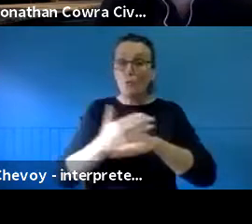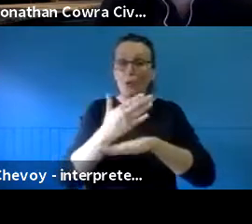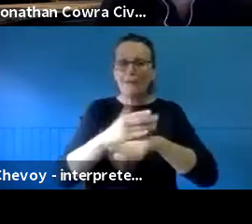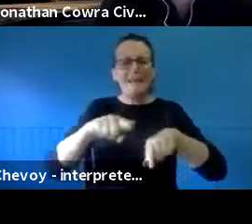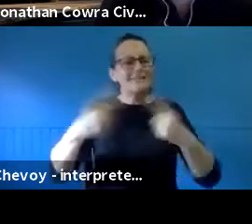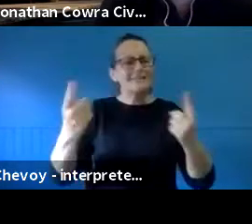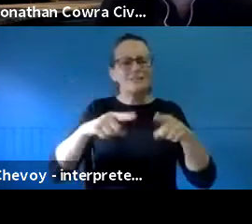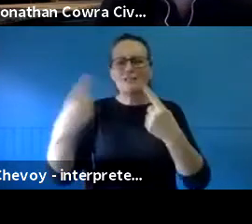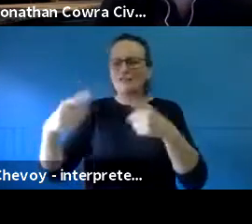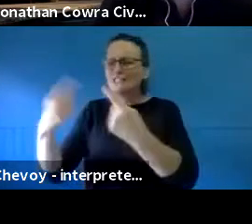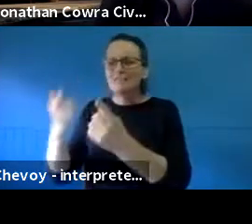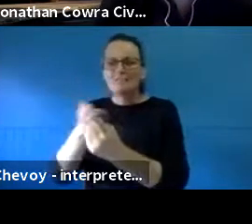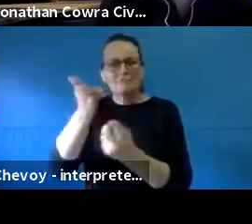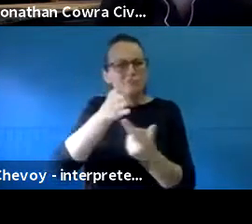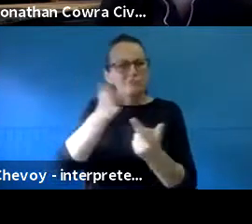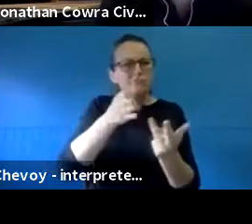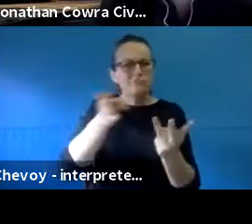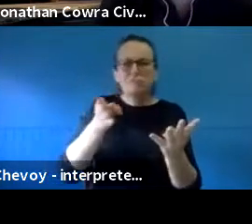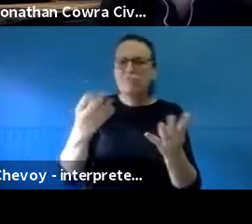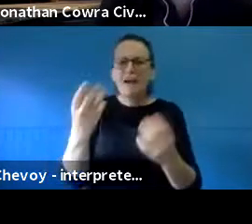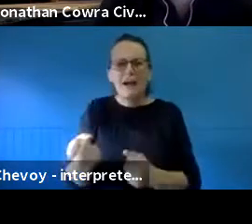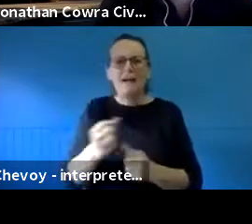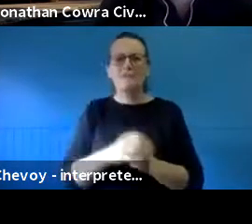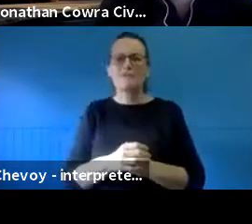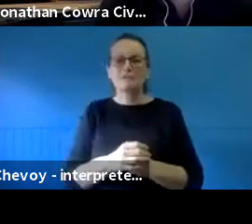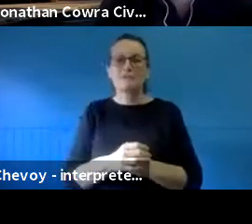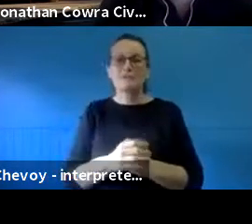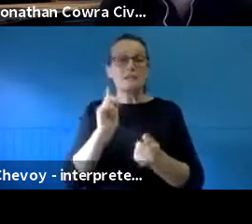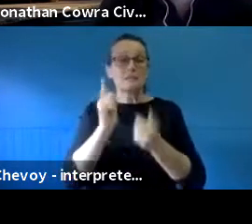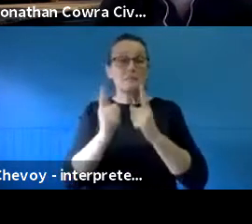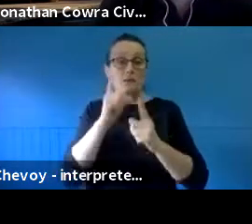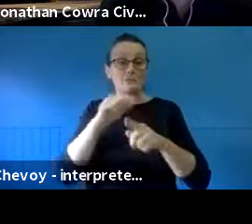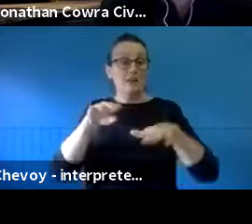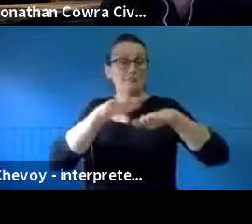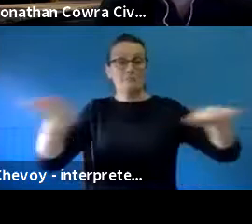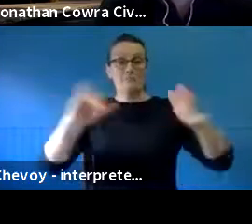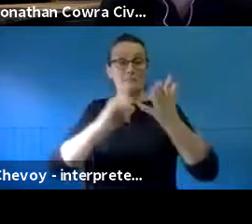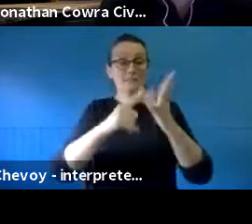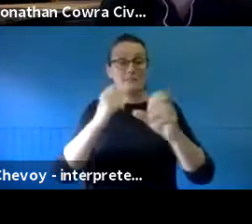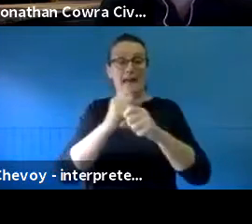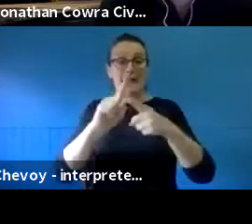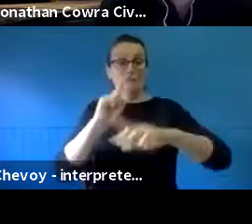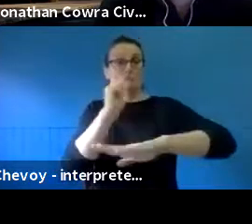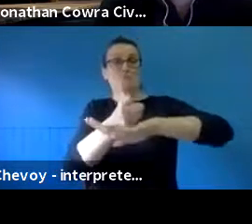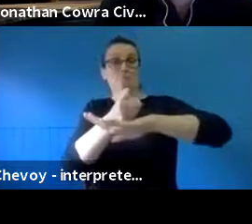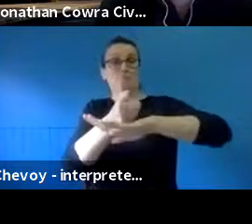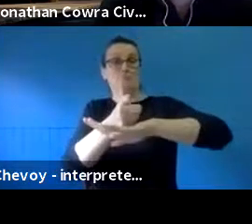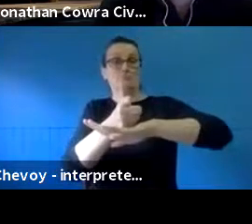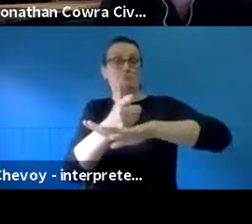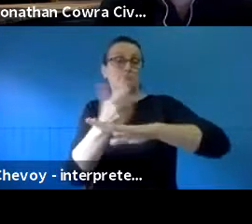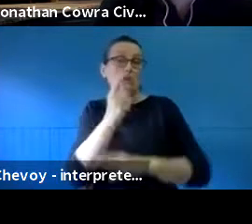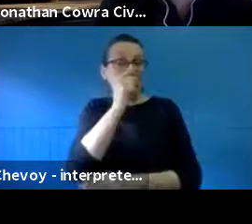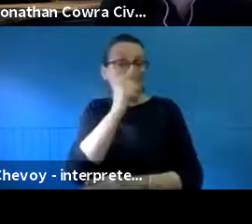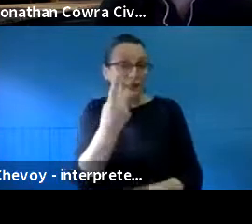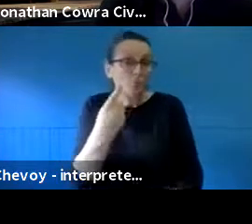simultaneously, perhaps confusingly. One of which is just pointing a camera at the stage and capturing what's there and, live streaming that content, and